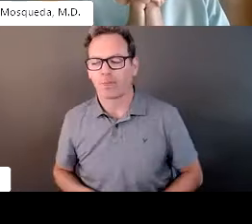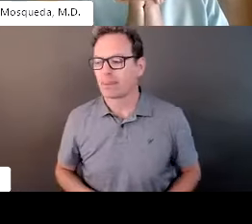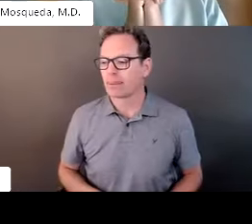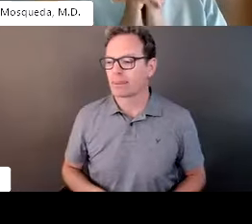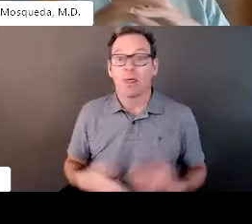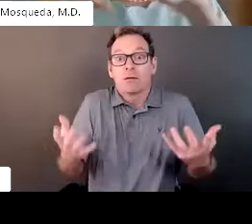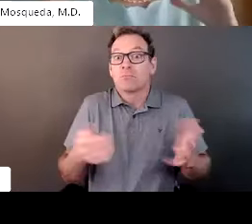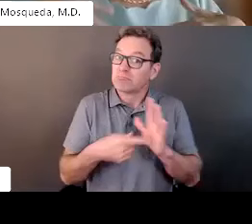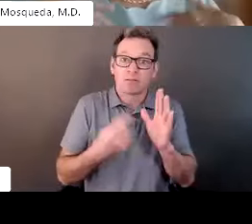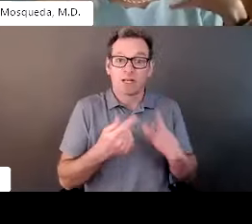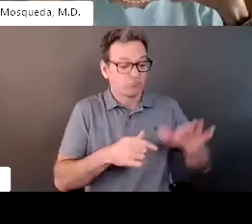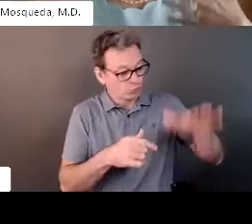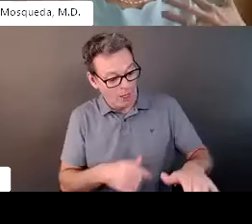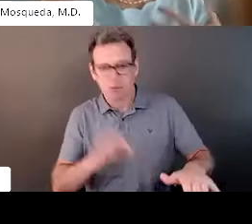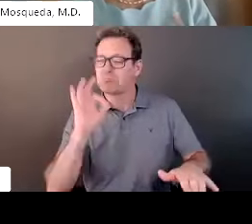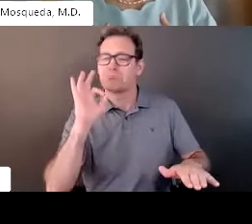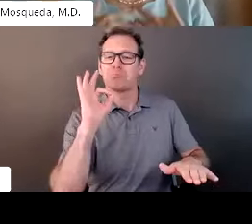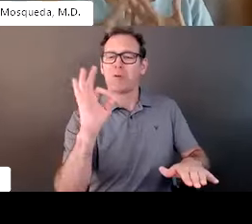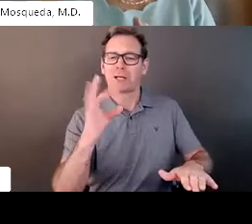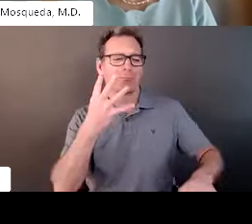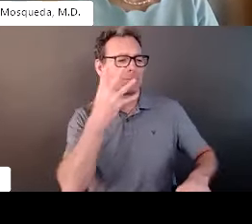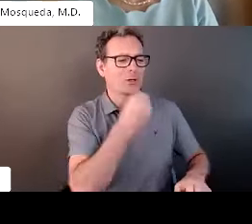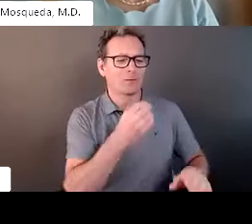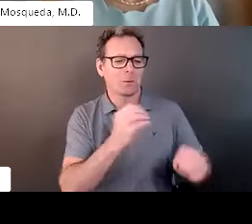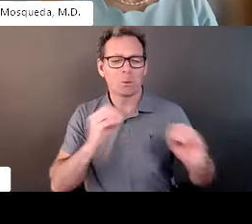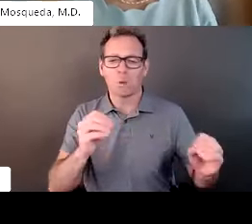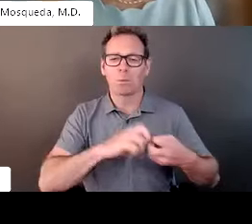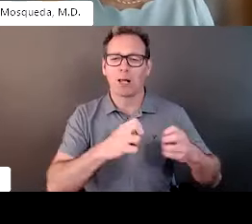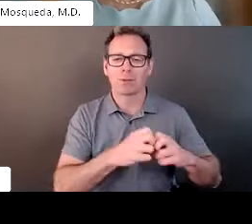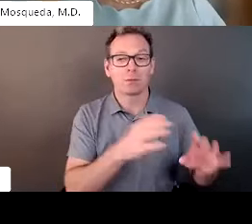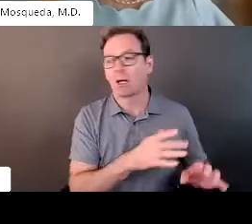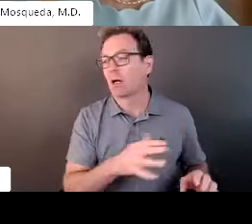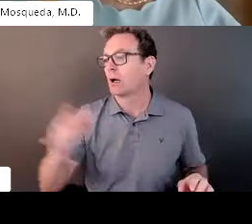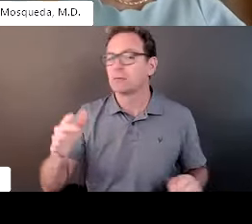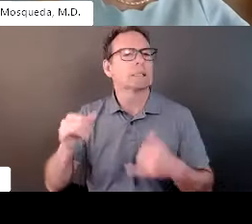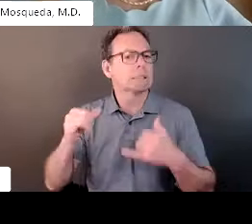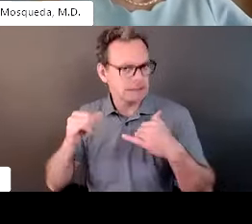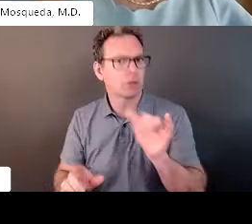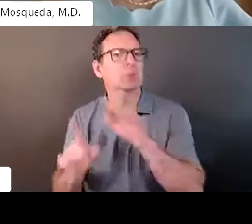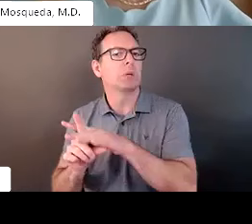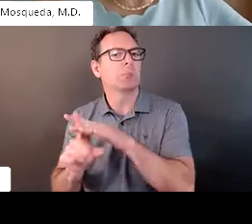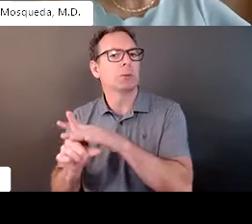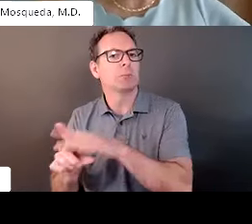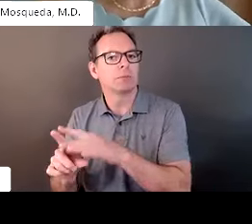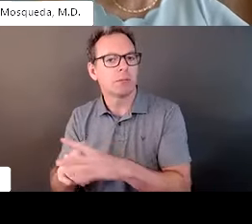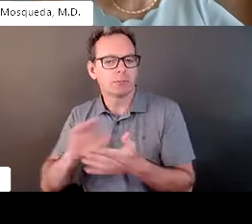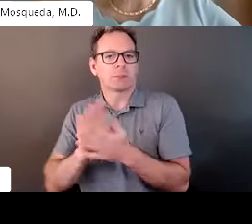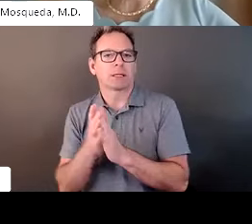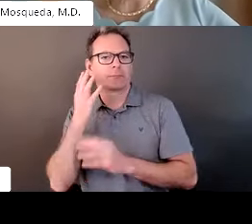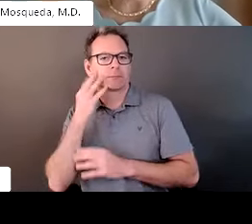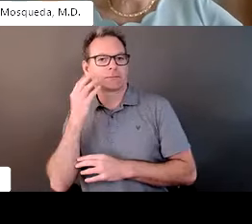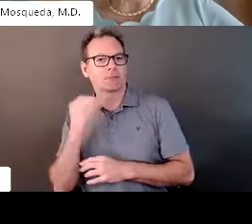of childhoods, there are a variety of issues that come up that make us more susceptible. Issues like